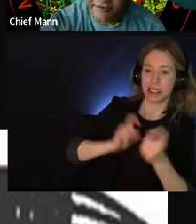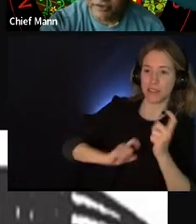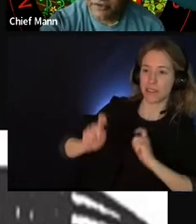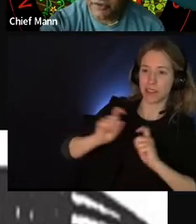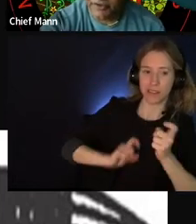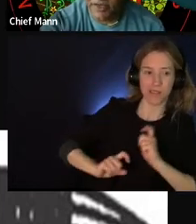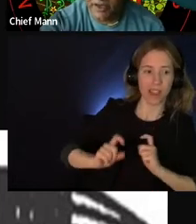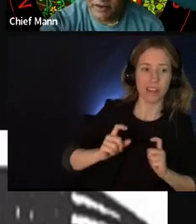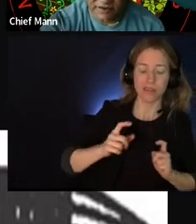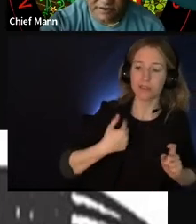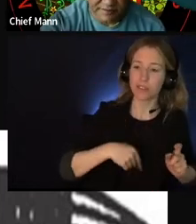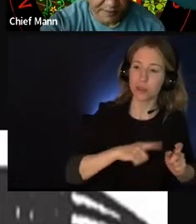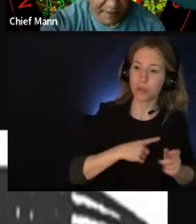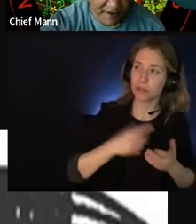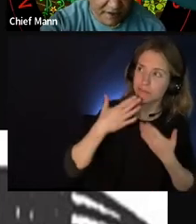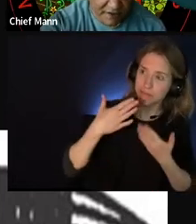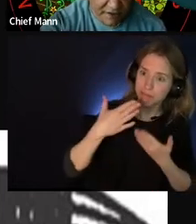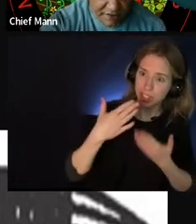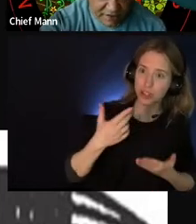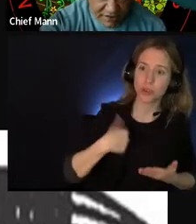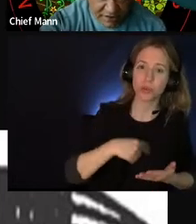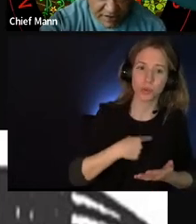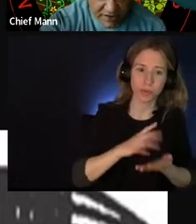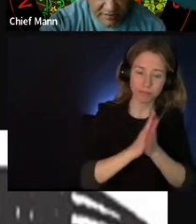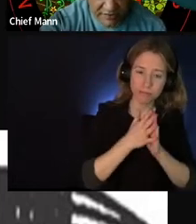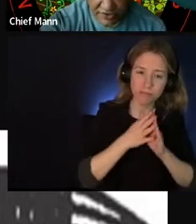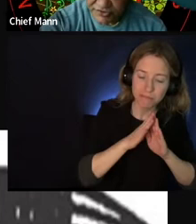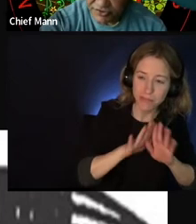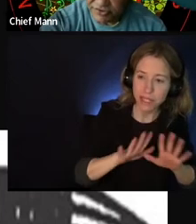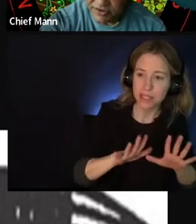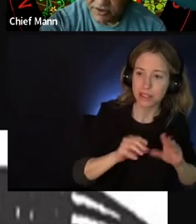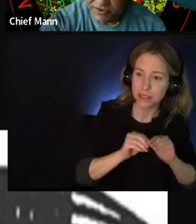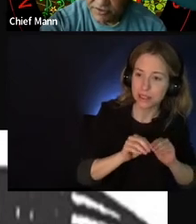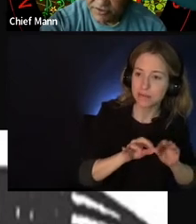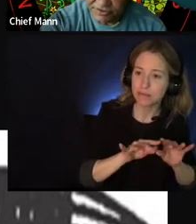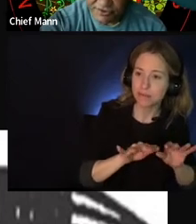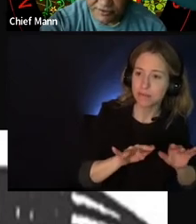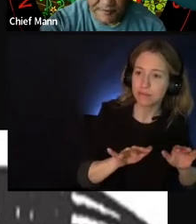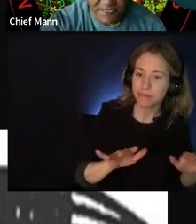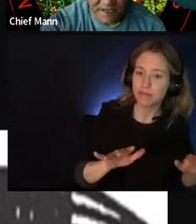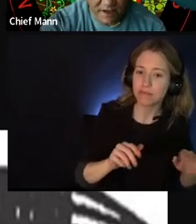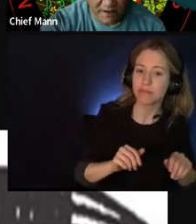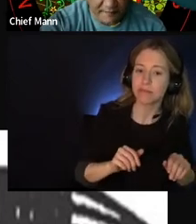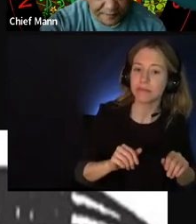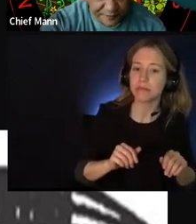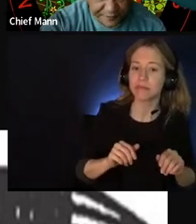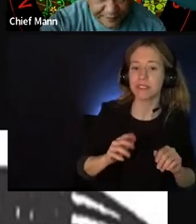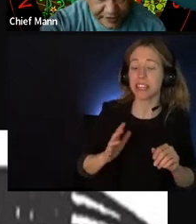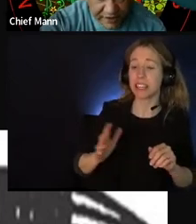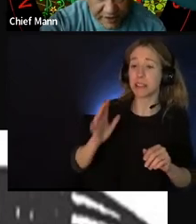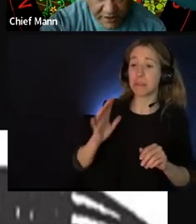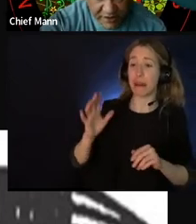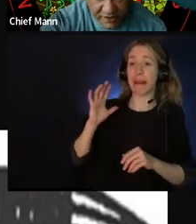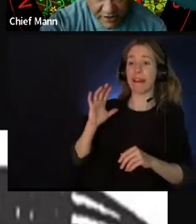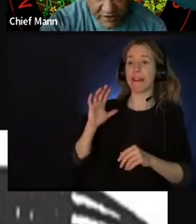as a testament to that. In the middle 1600s,